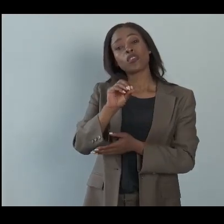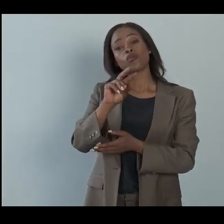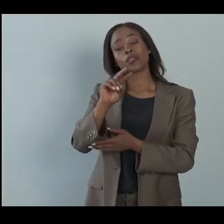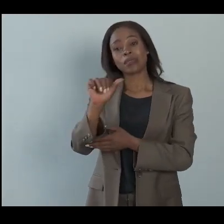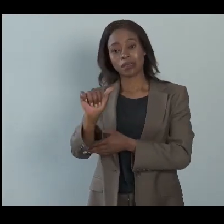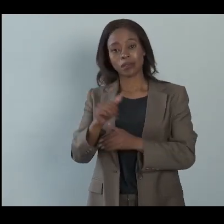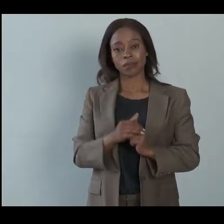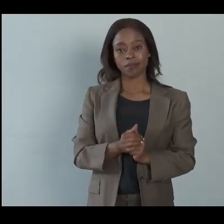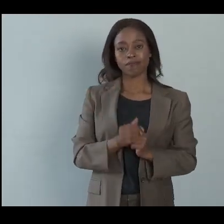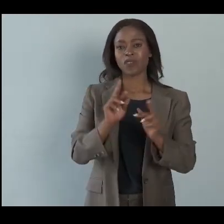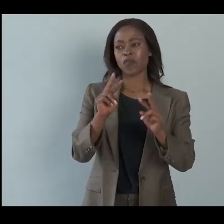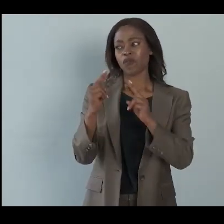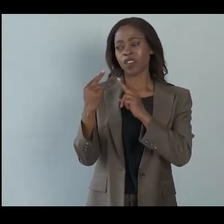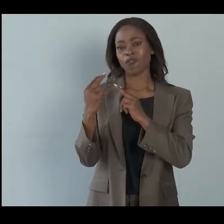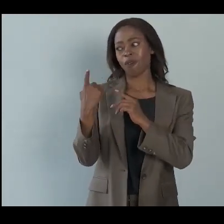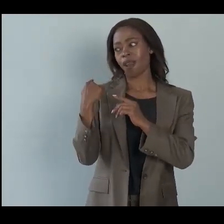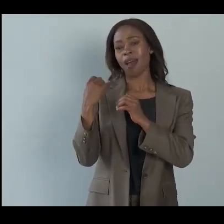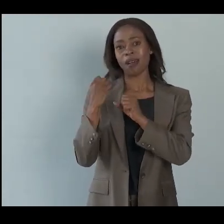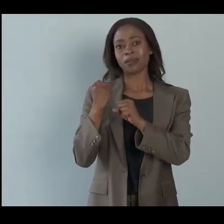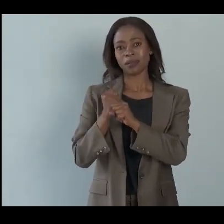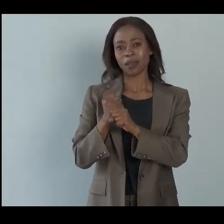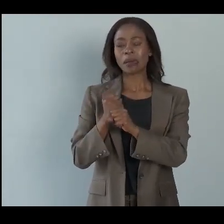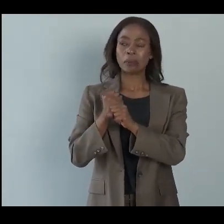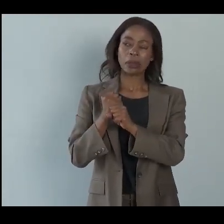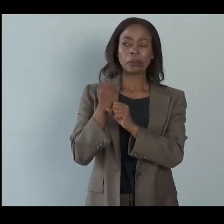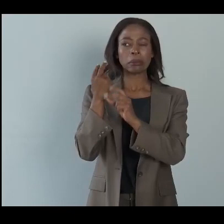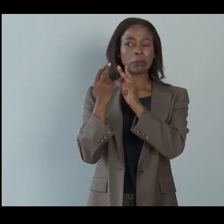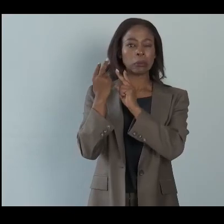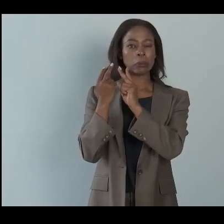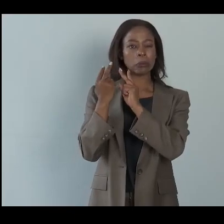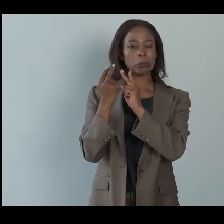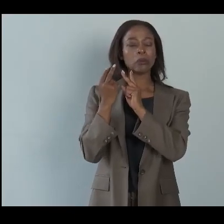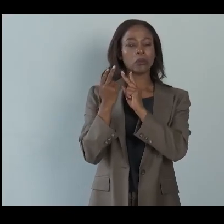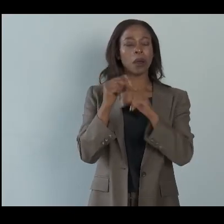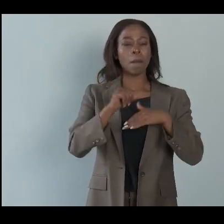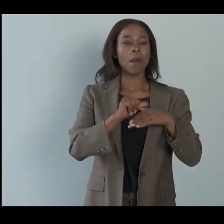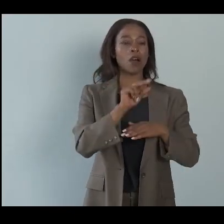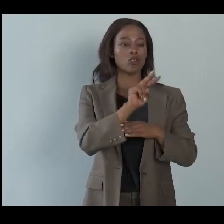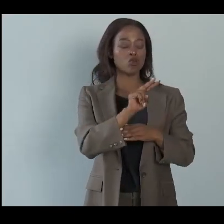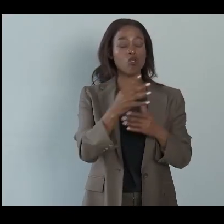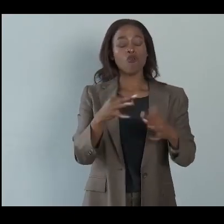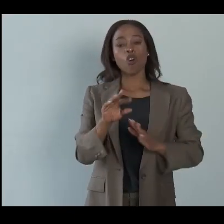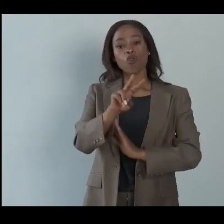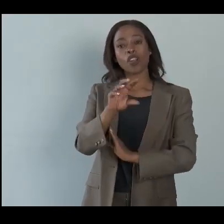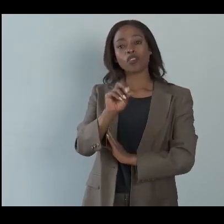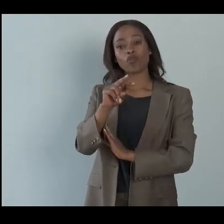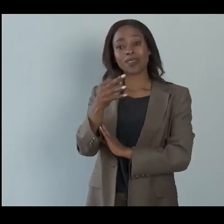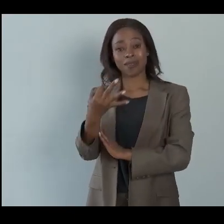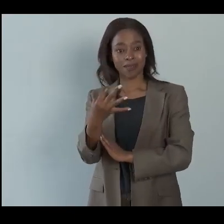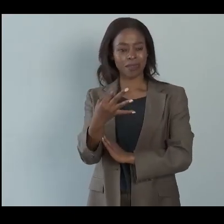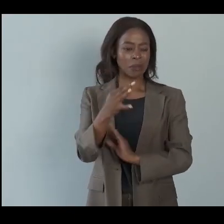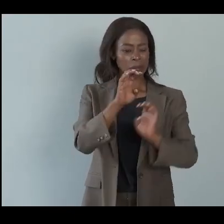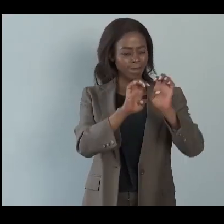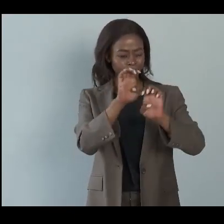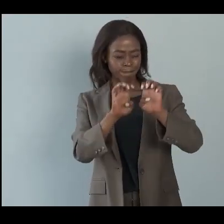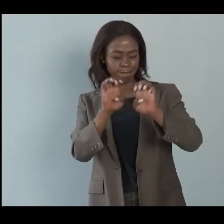Reflecting on the past year, I used the time to February 2023 to work through the business and assess each of our operations. The need